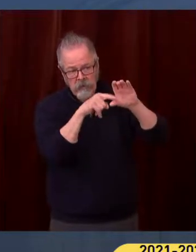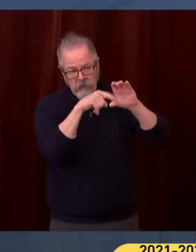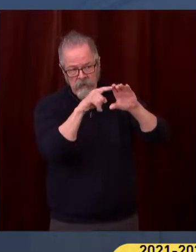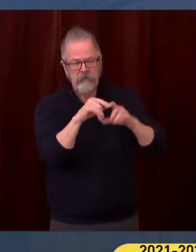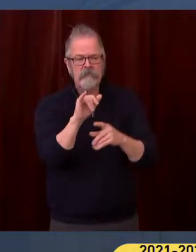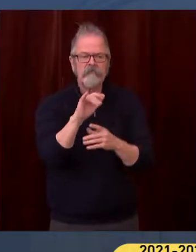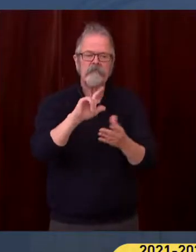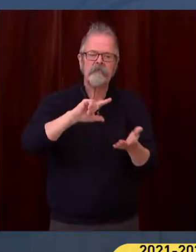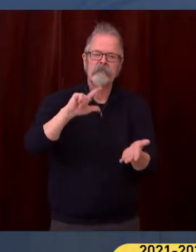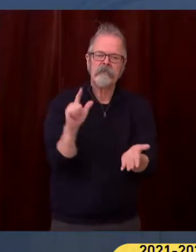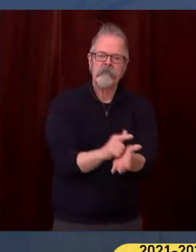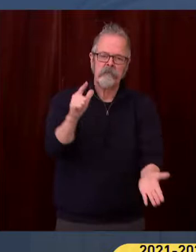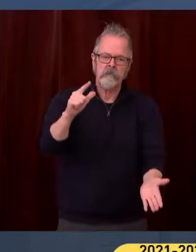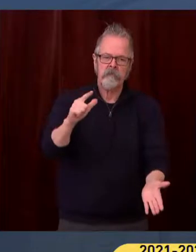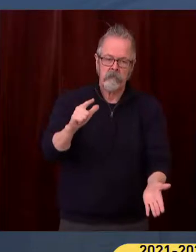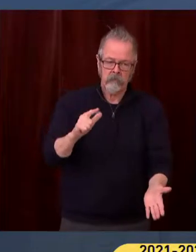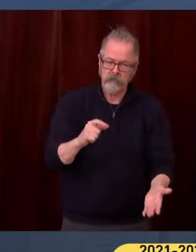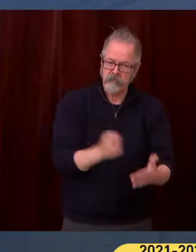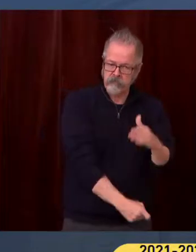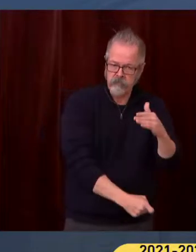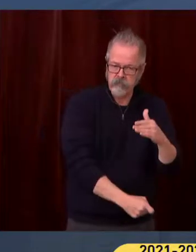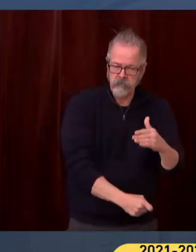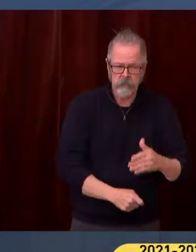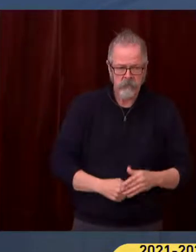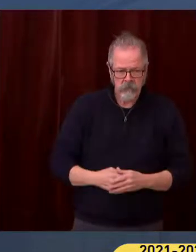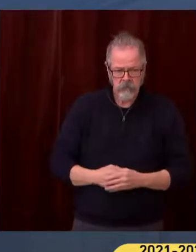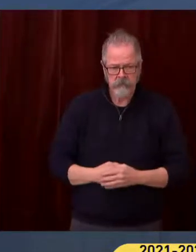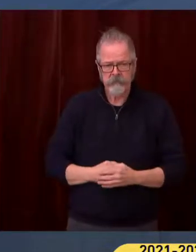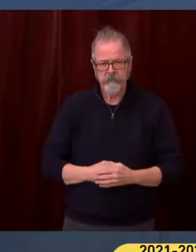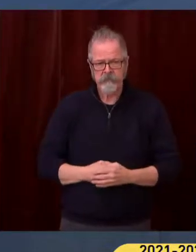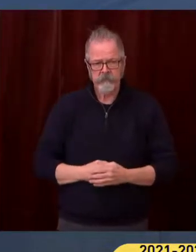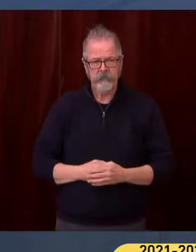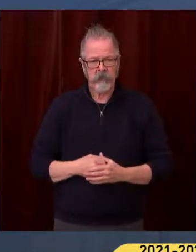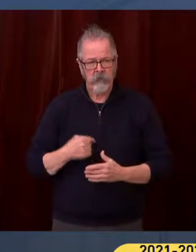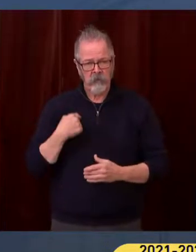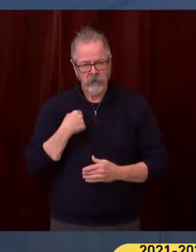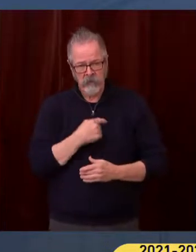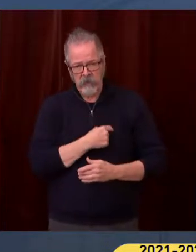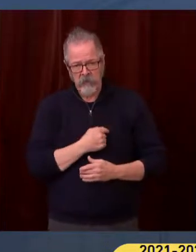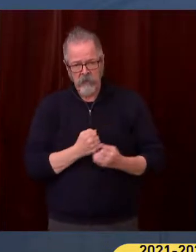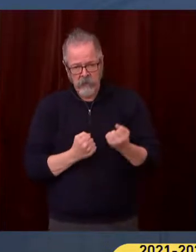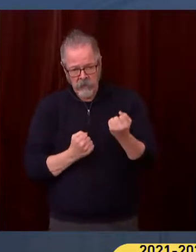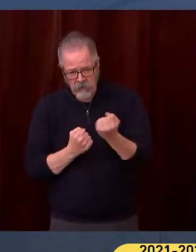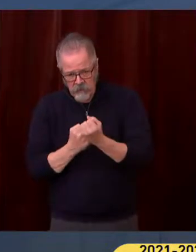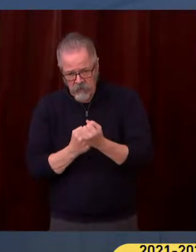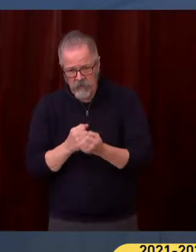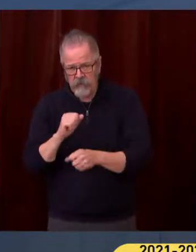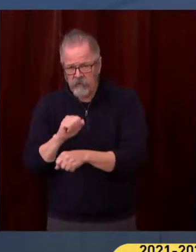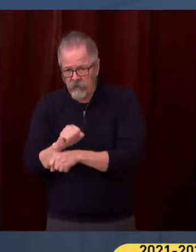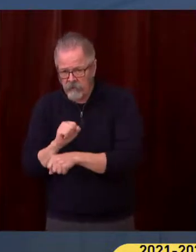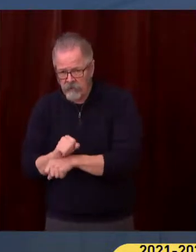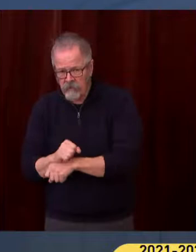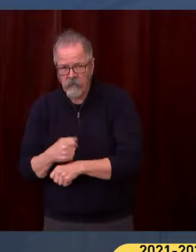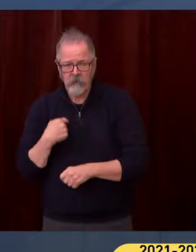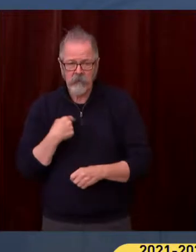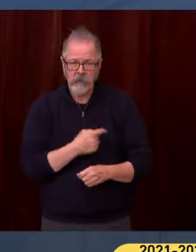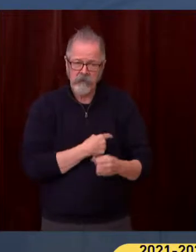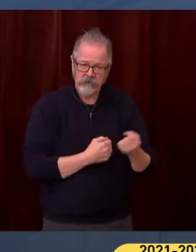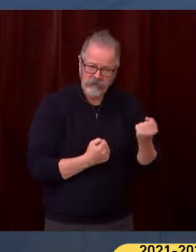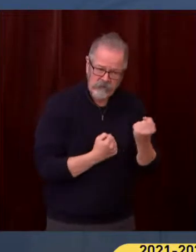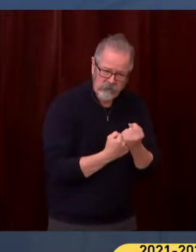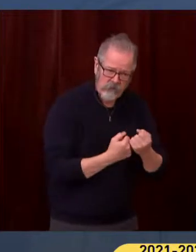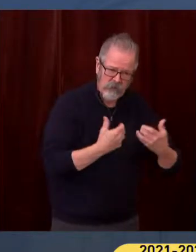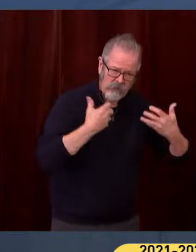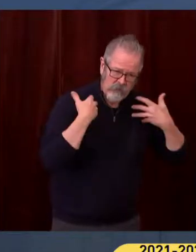So we know we are pro-jobs, we are pro-health, but we are also pro-justice. And that's why this